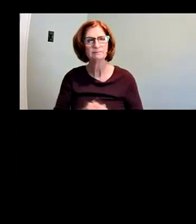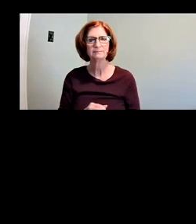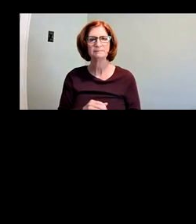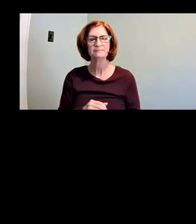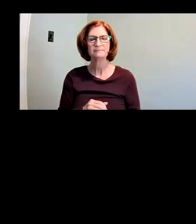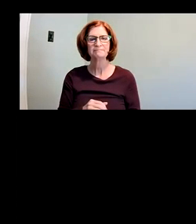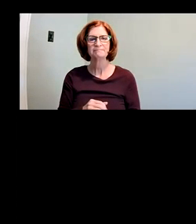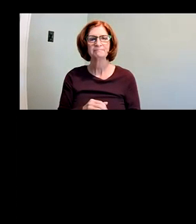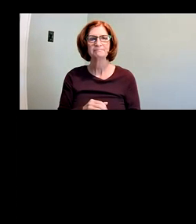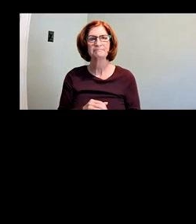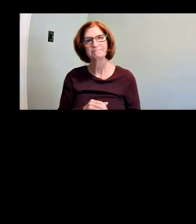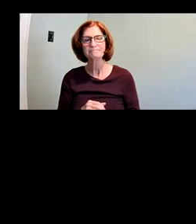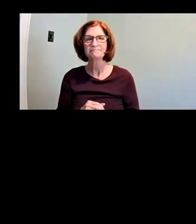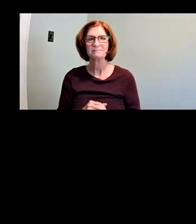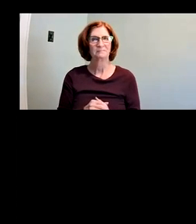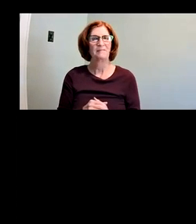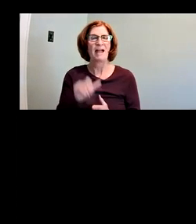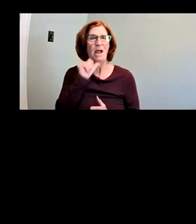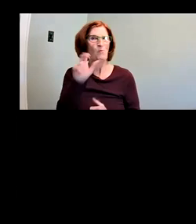will not be that long.